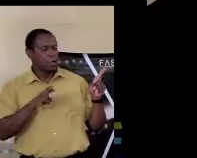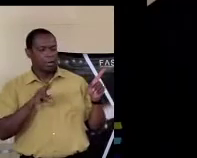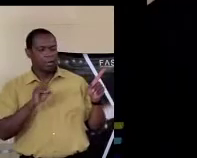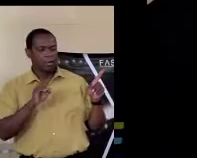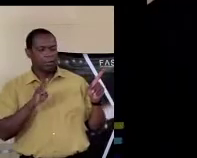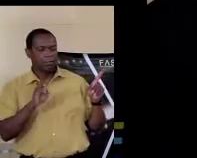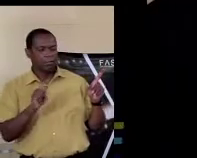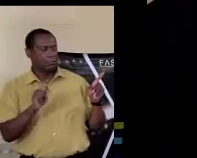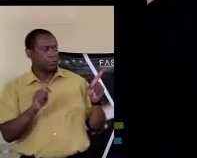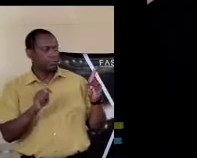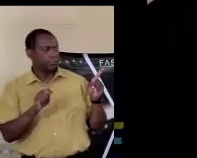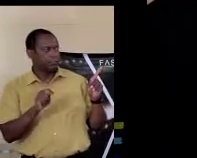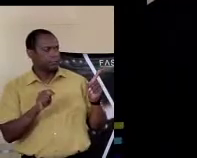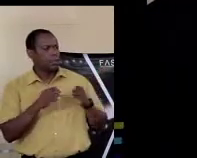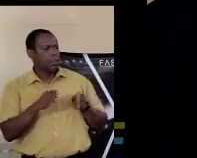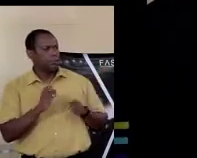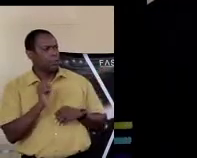question.